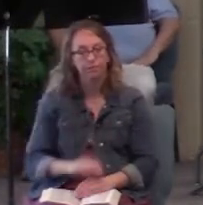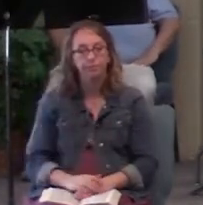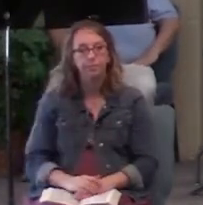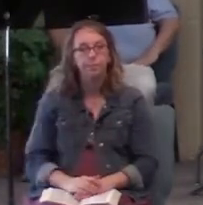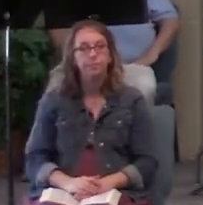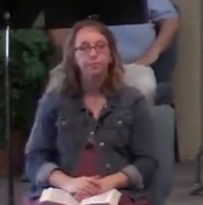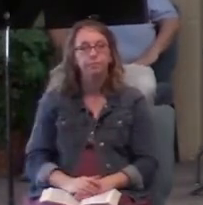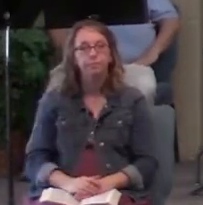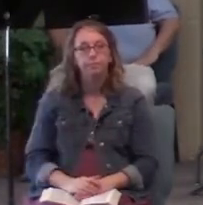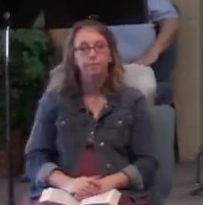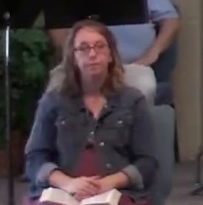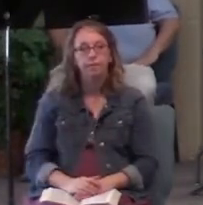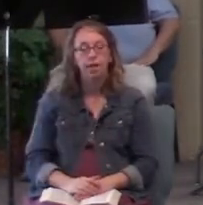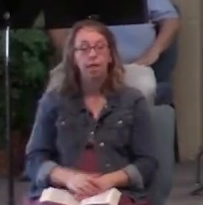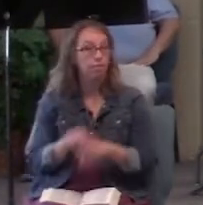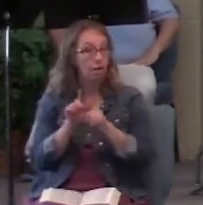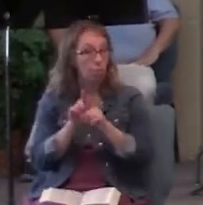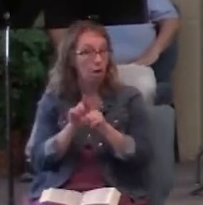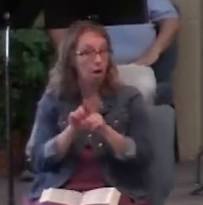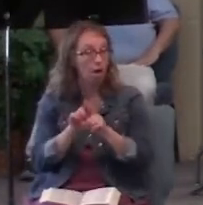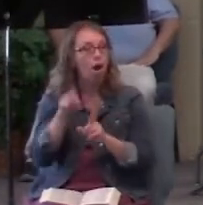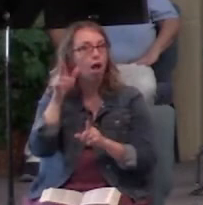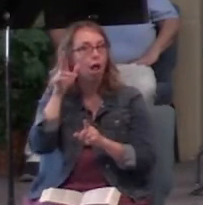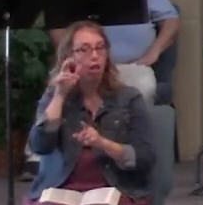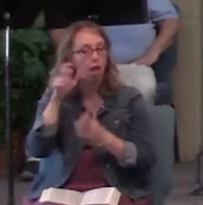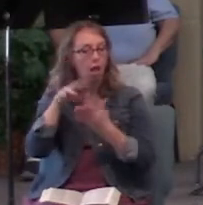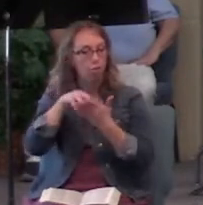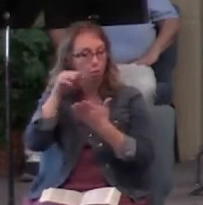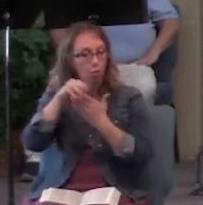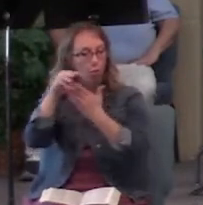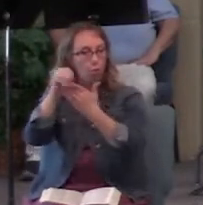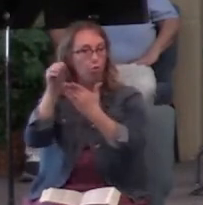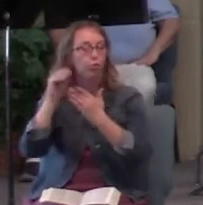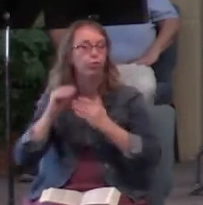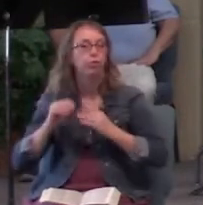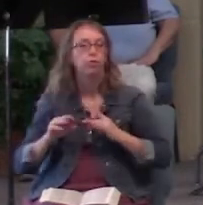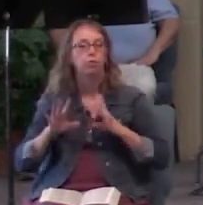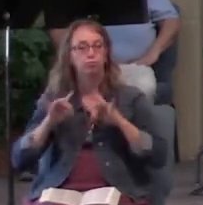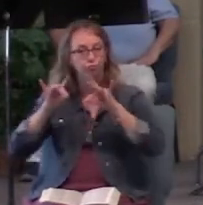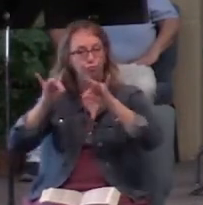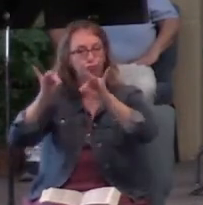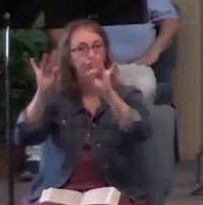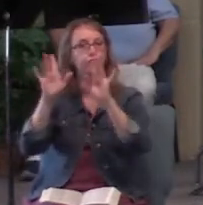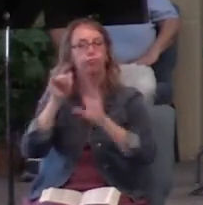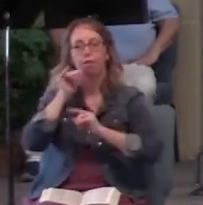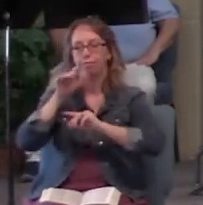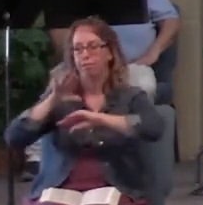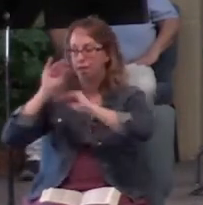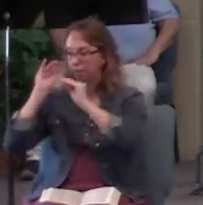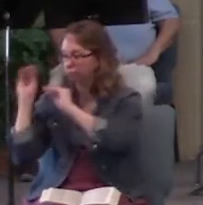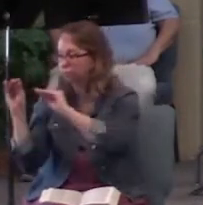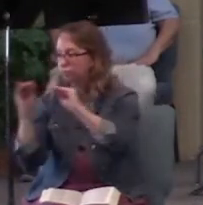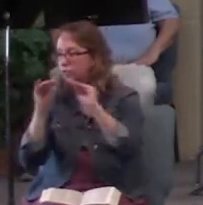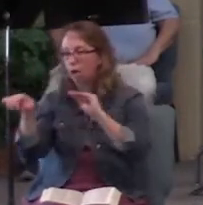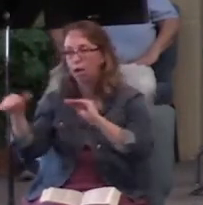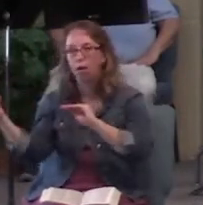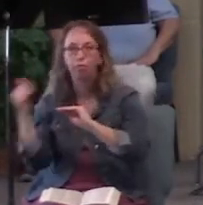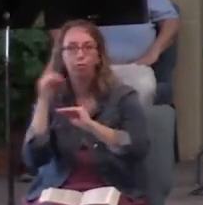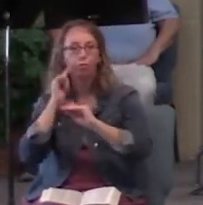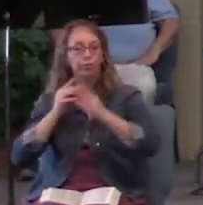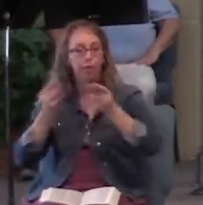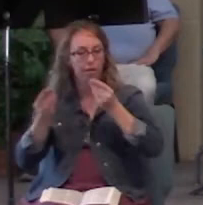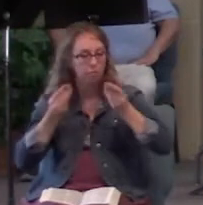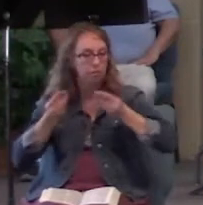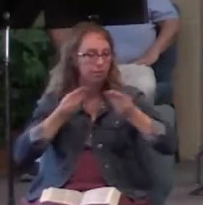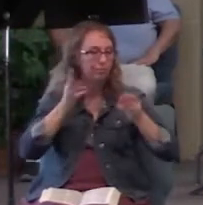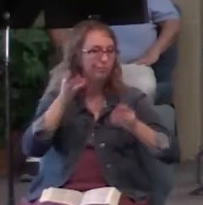Him, and they learned from Him, and He taught them, and they taught others, and they ministered, and they